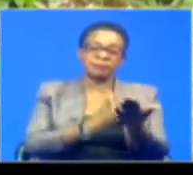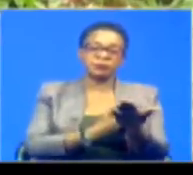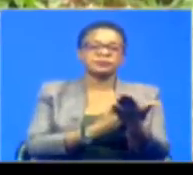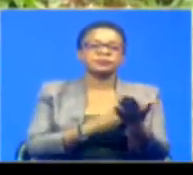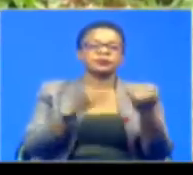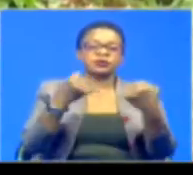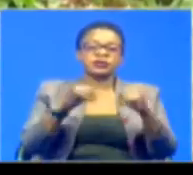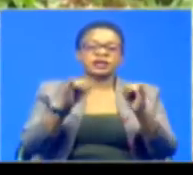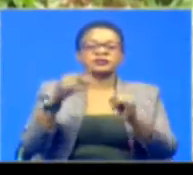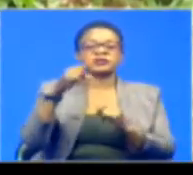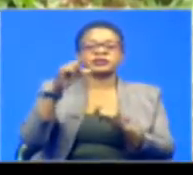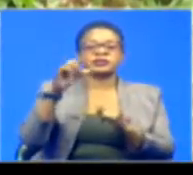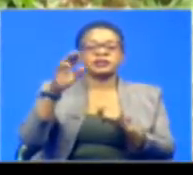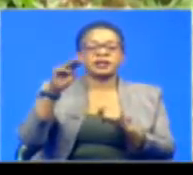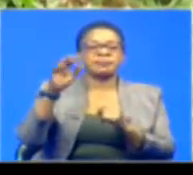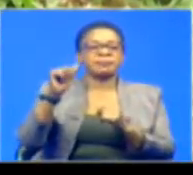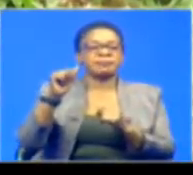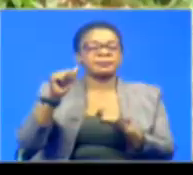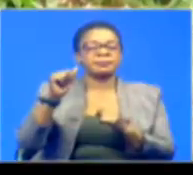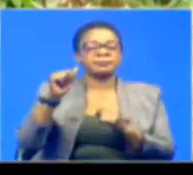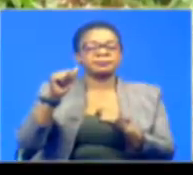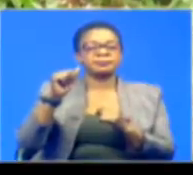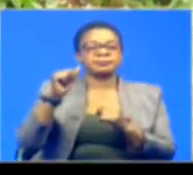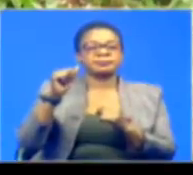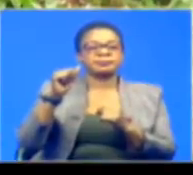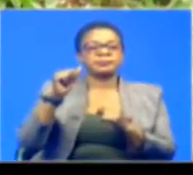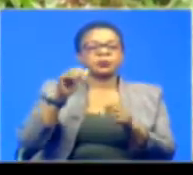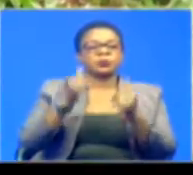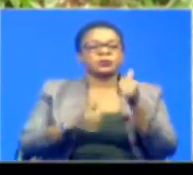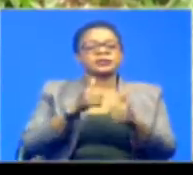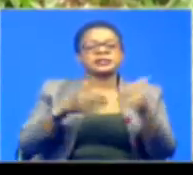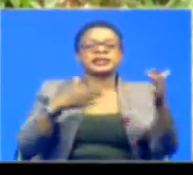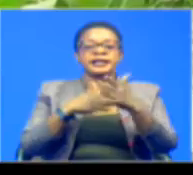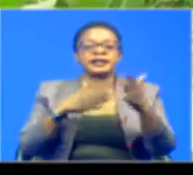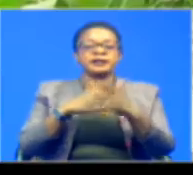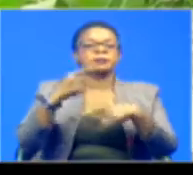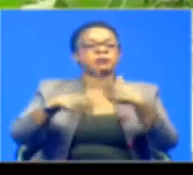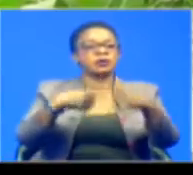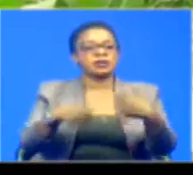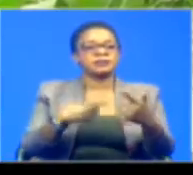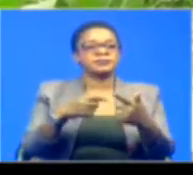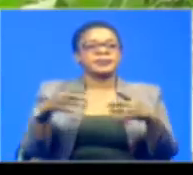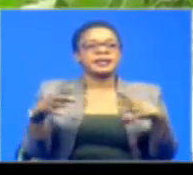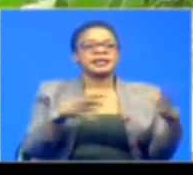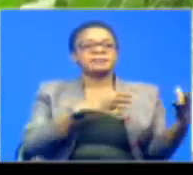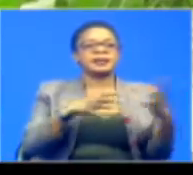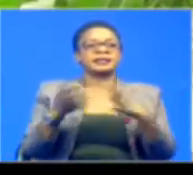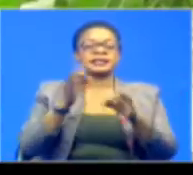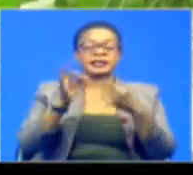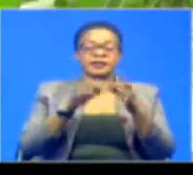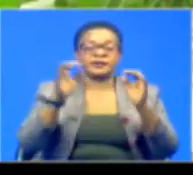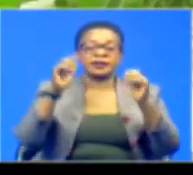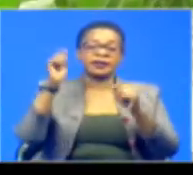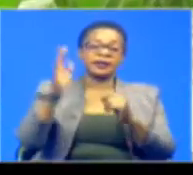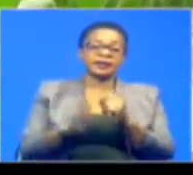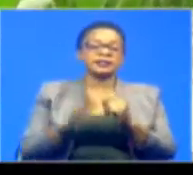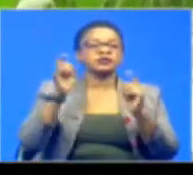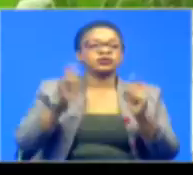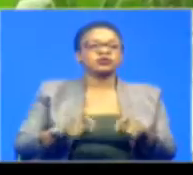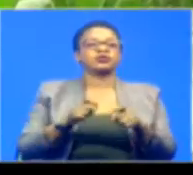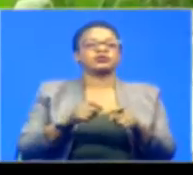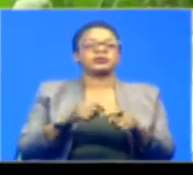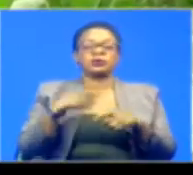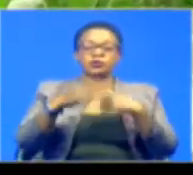trials of GM maize, which has hindered further progress. Debate on whether Kenyans should adopt cultivation